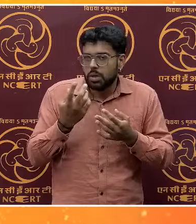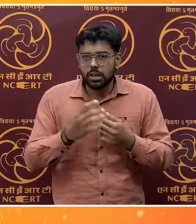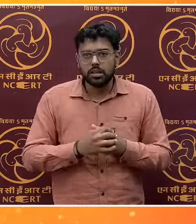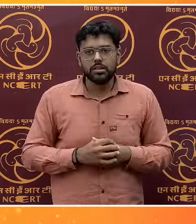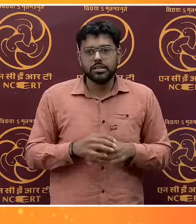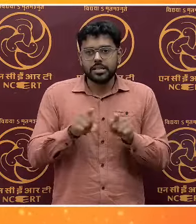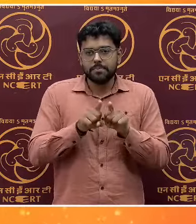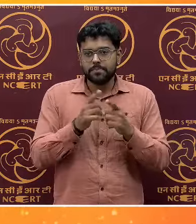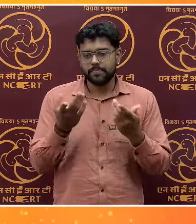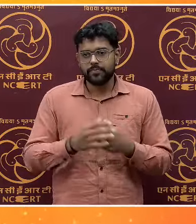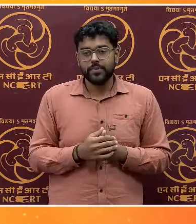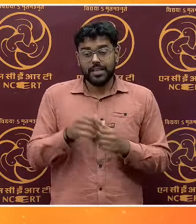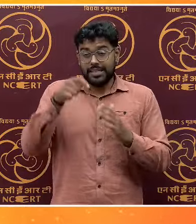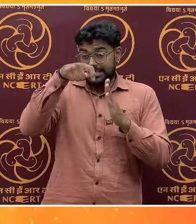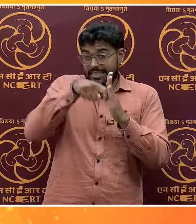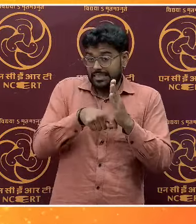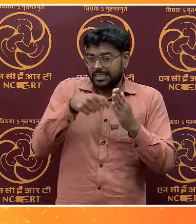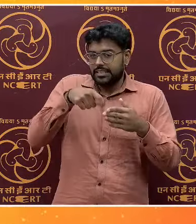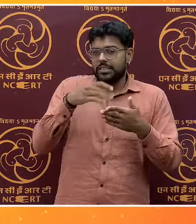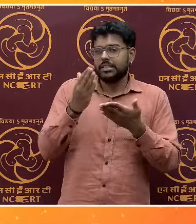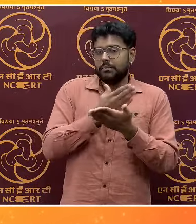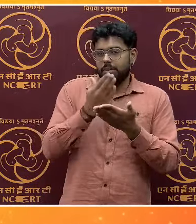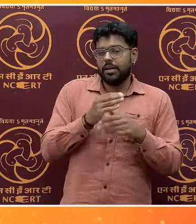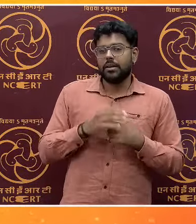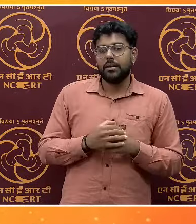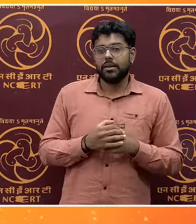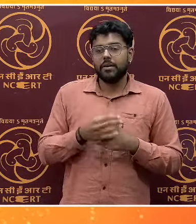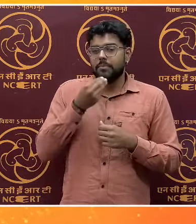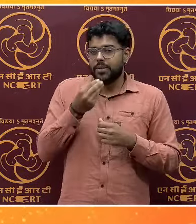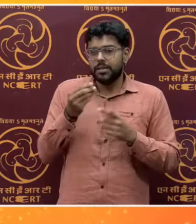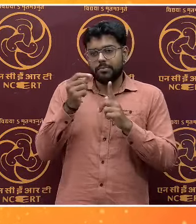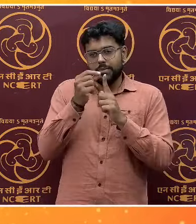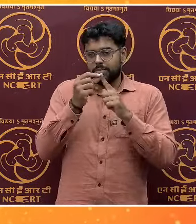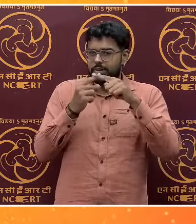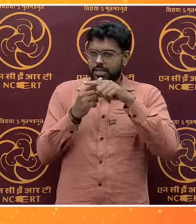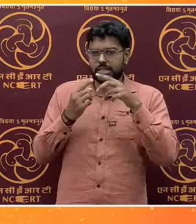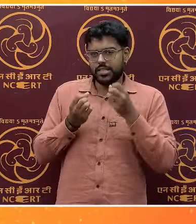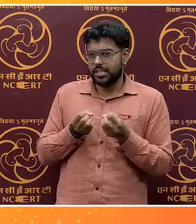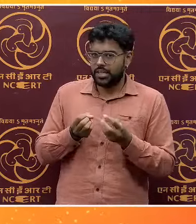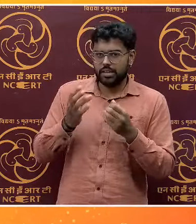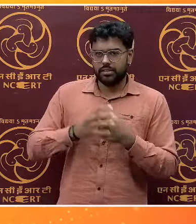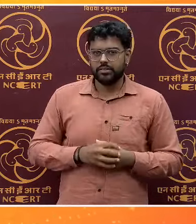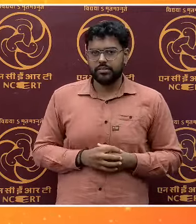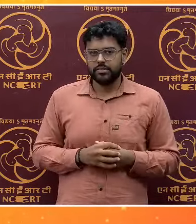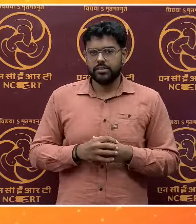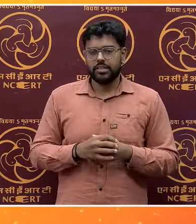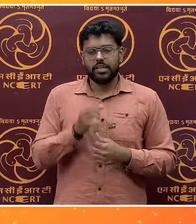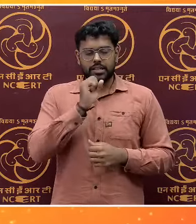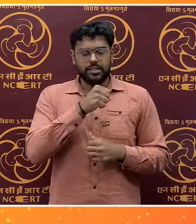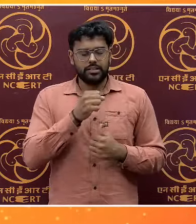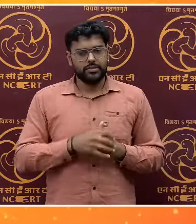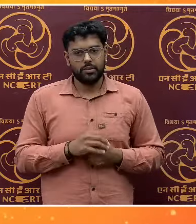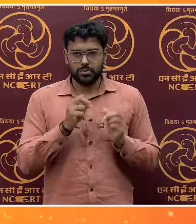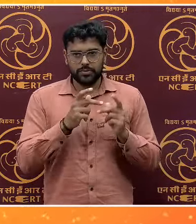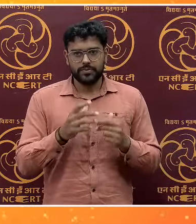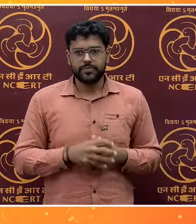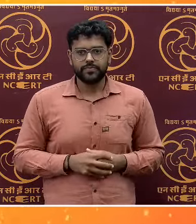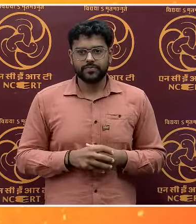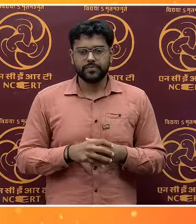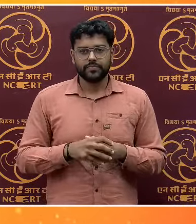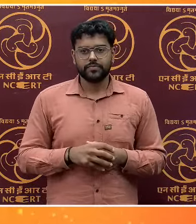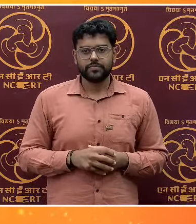will go in details of this unit. Let's start with your presentations, ma'am, because you have prepared some very well explained PPTs.